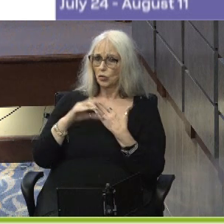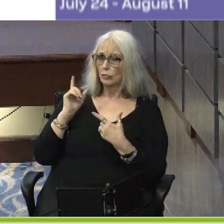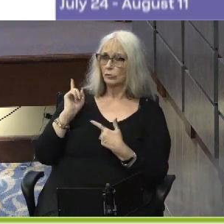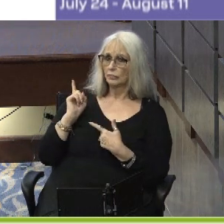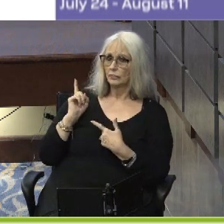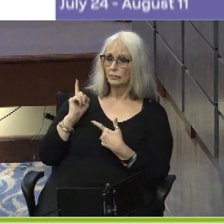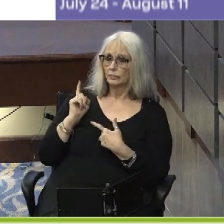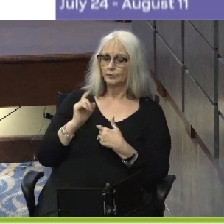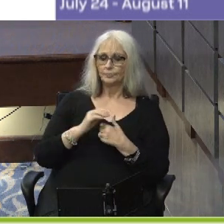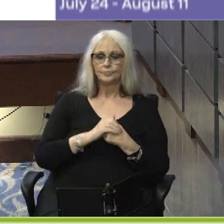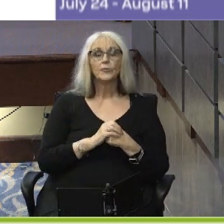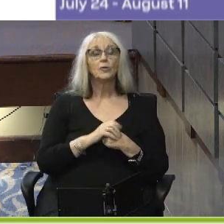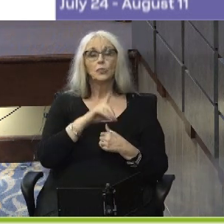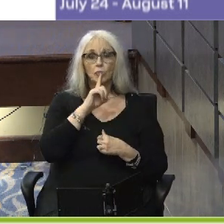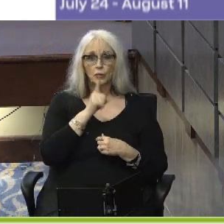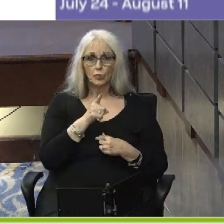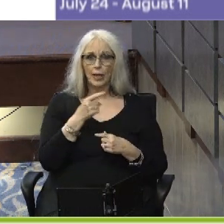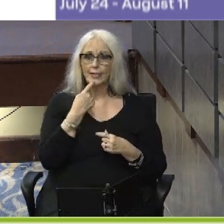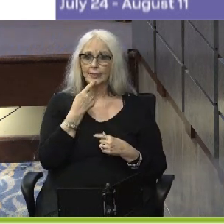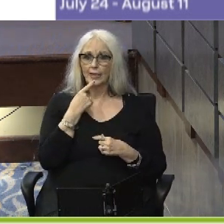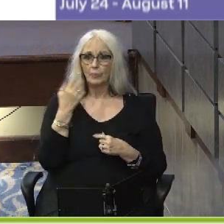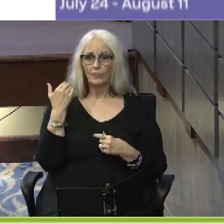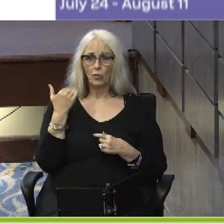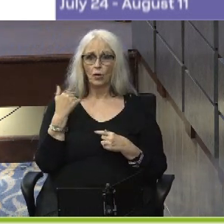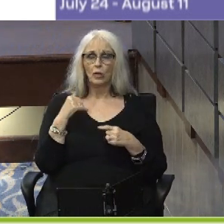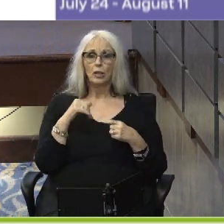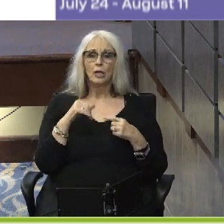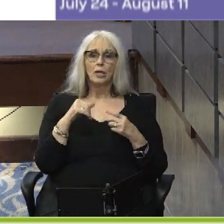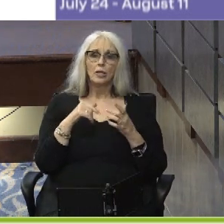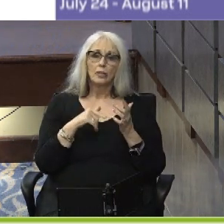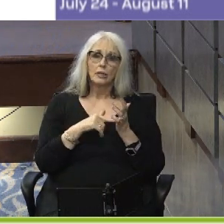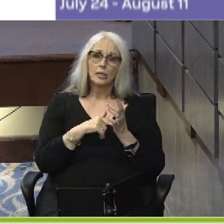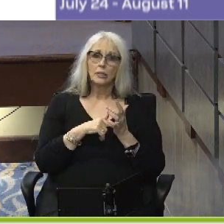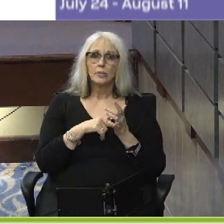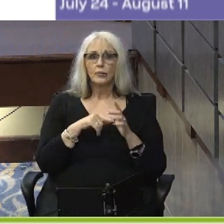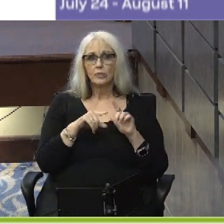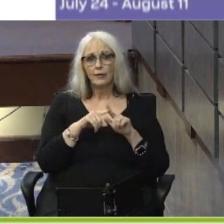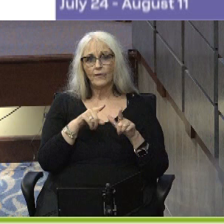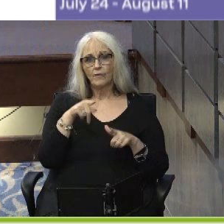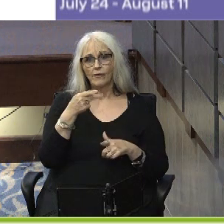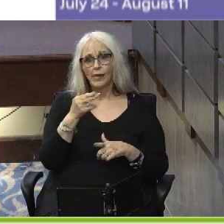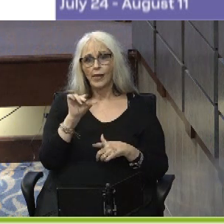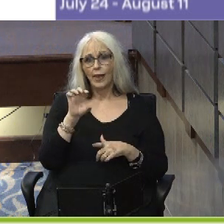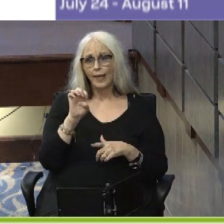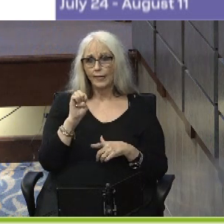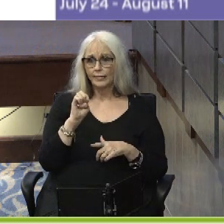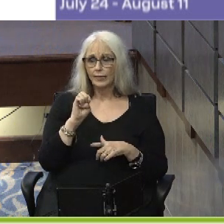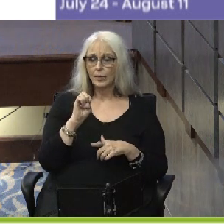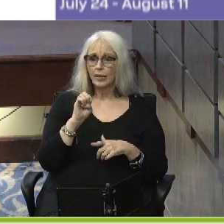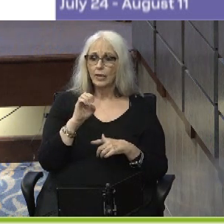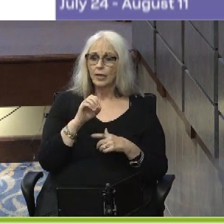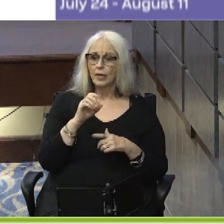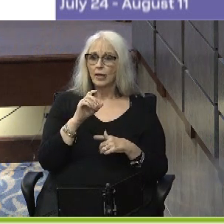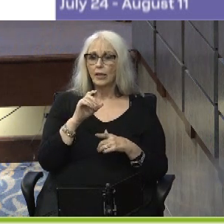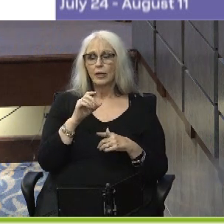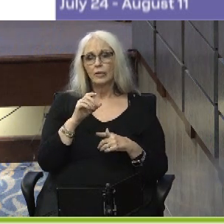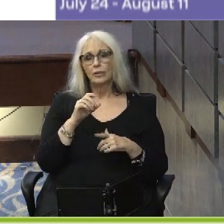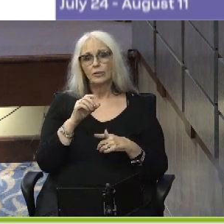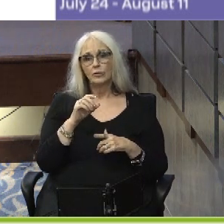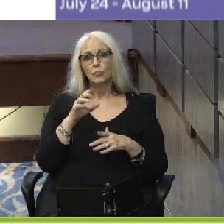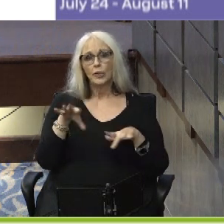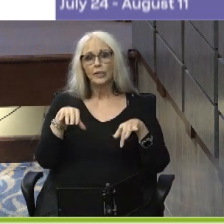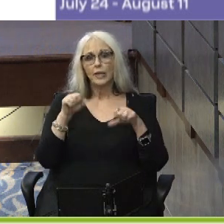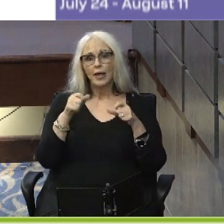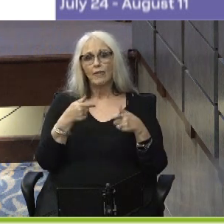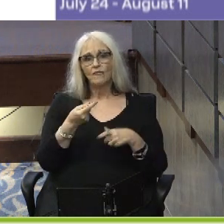Sure. As I mentioned, the beginning of the work really is a preparatory phase. So like we said, insights over assumptions, we take a few weeks to